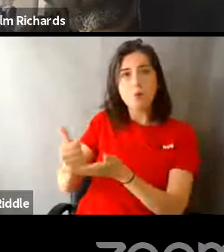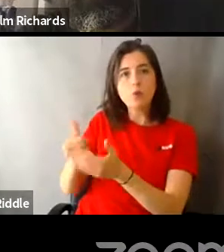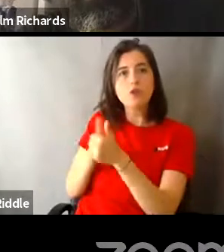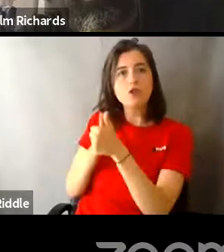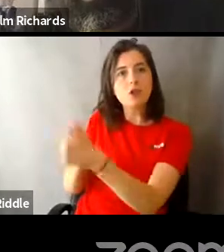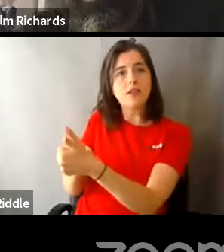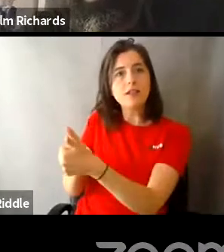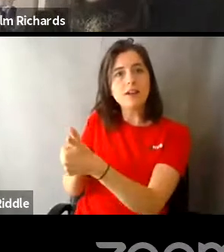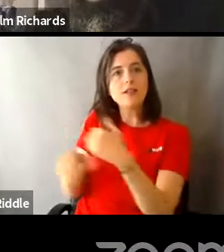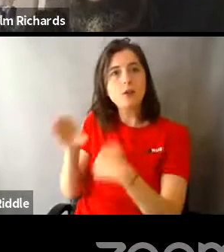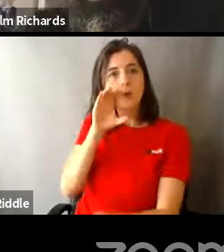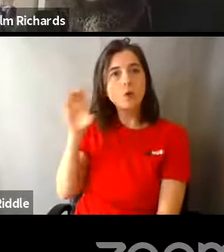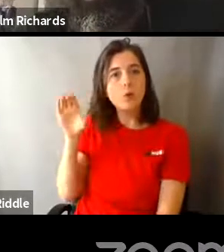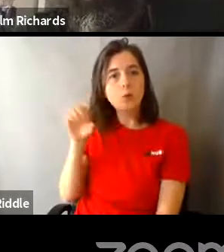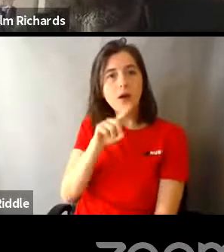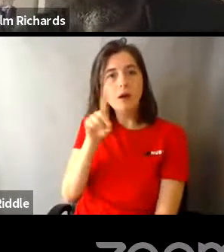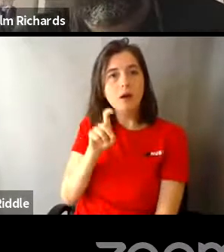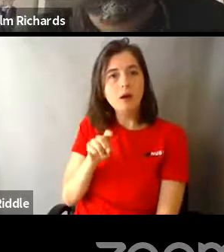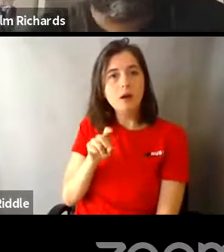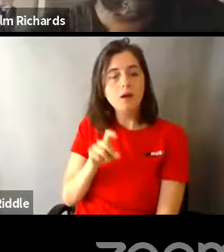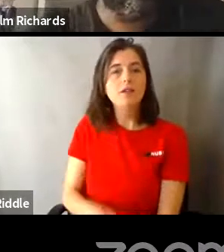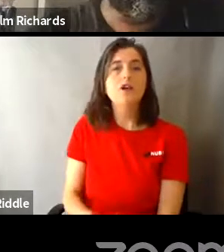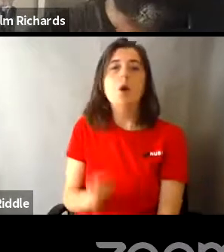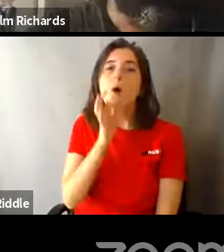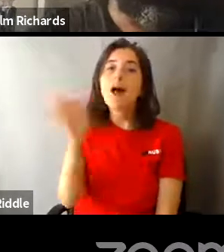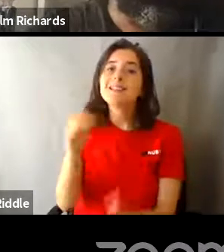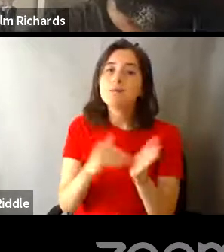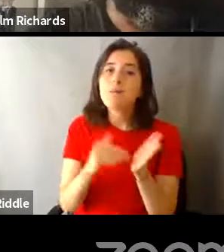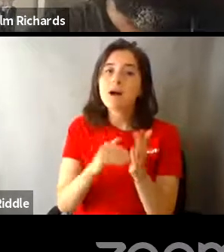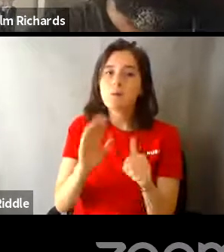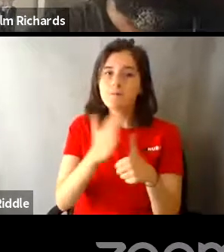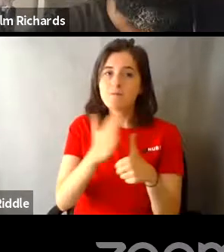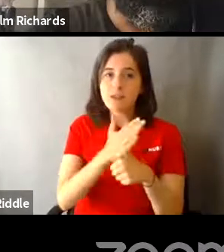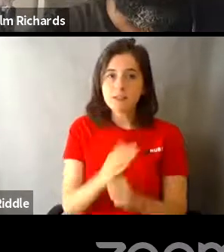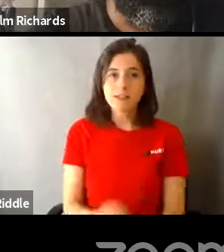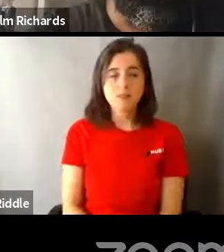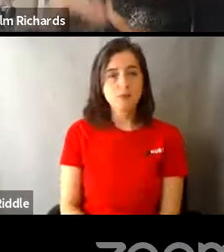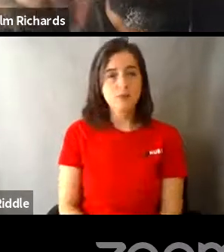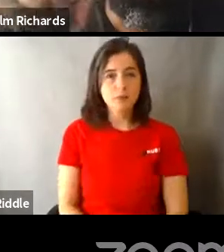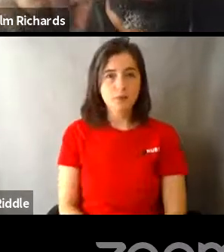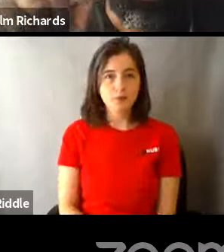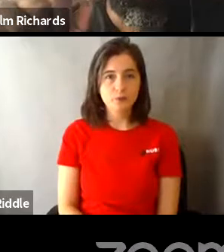with Cuba? And I'm going to go to Malcolm first.